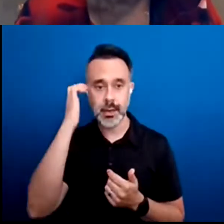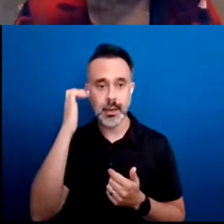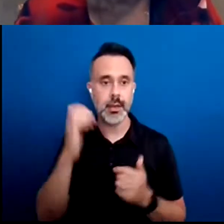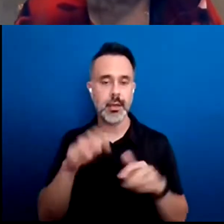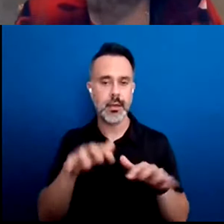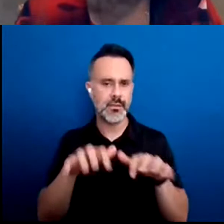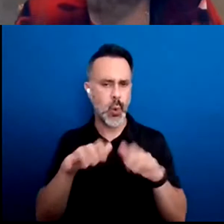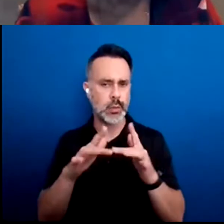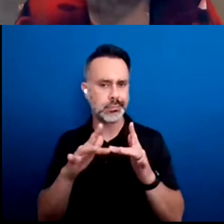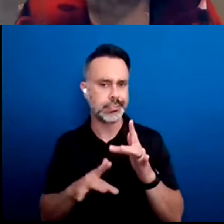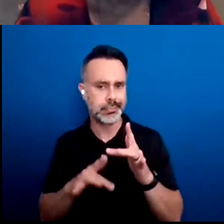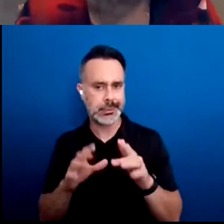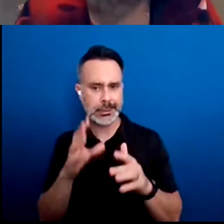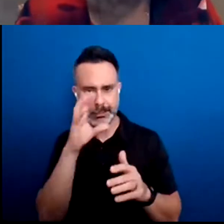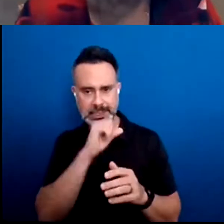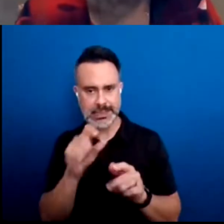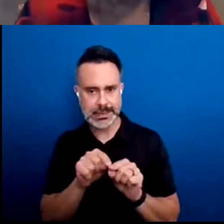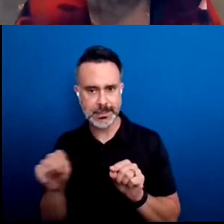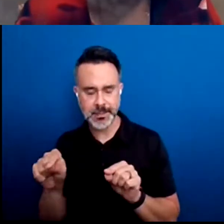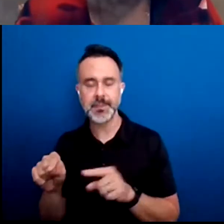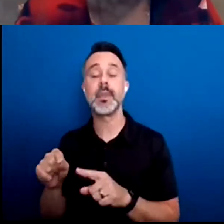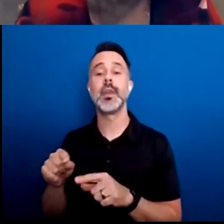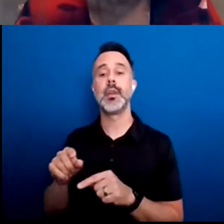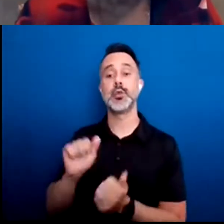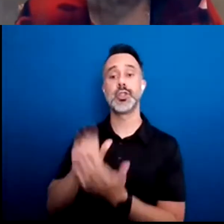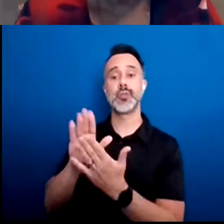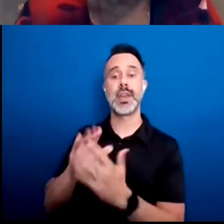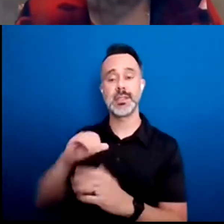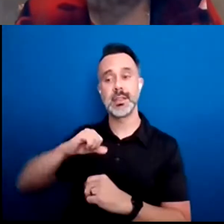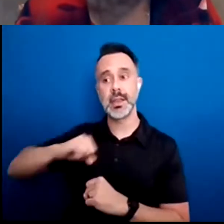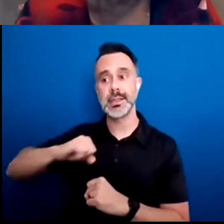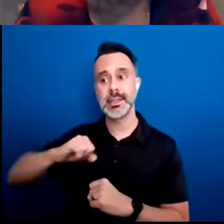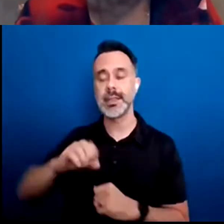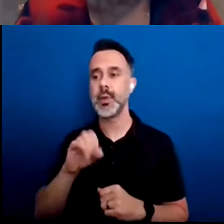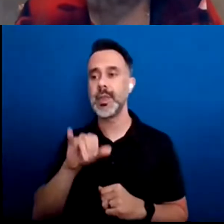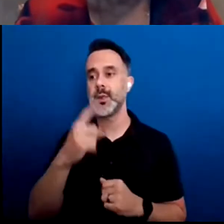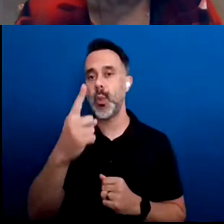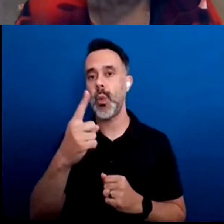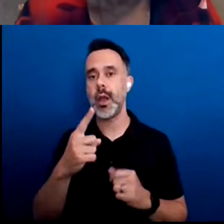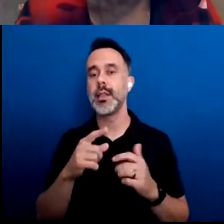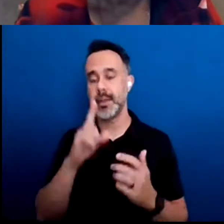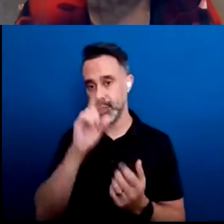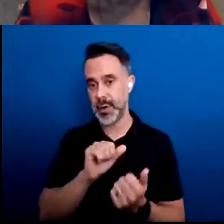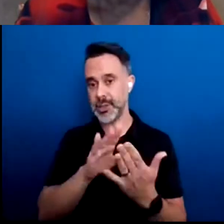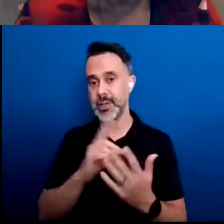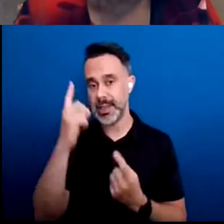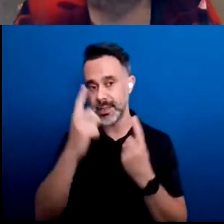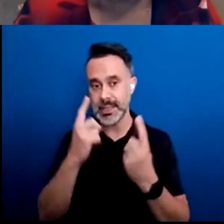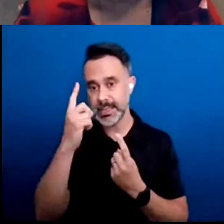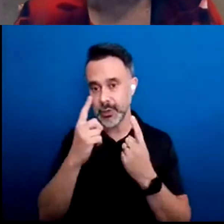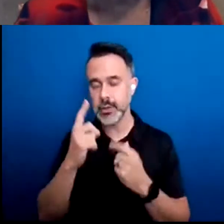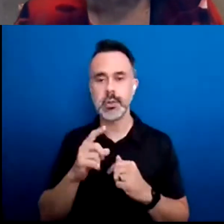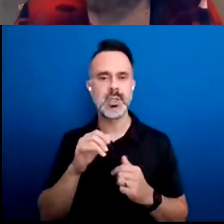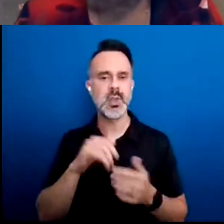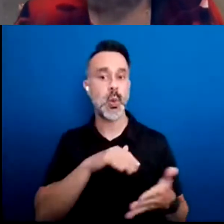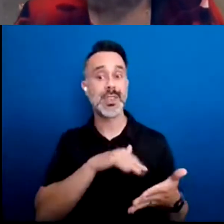And that's one of the strategies that is being considered. And this study is being